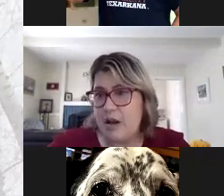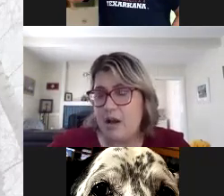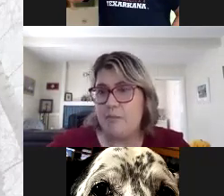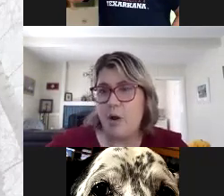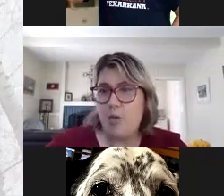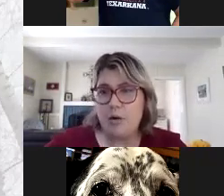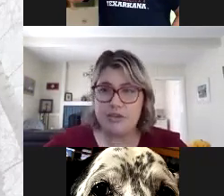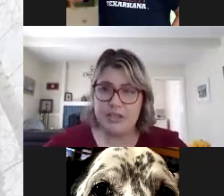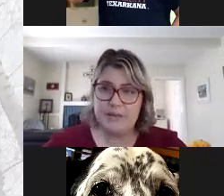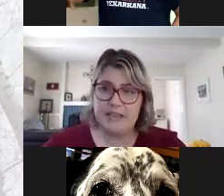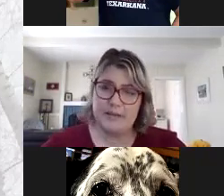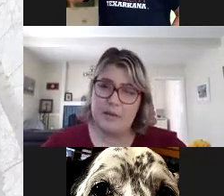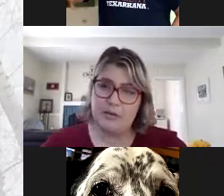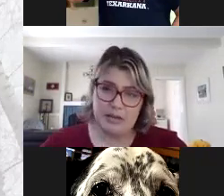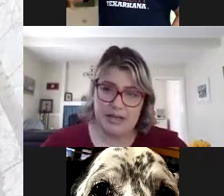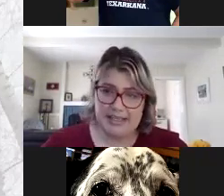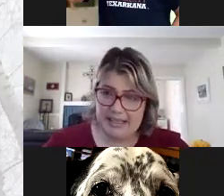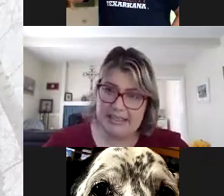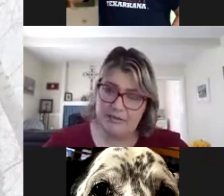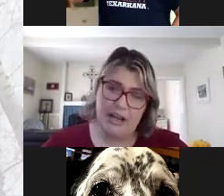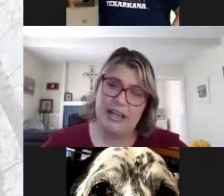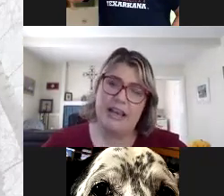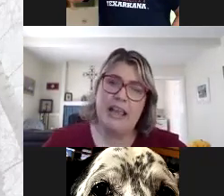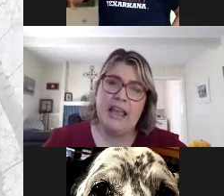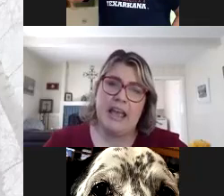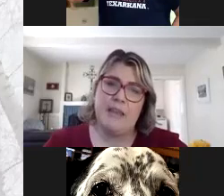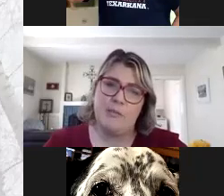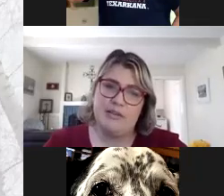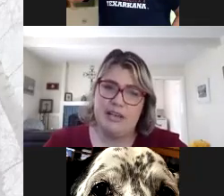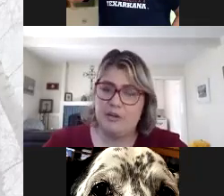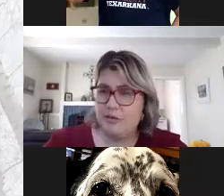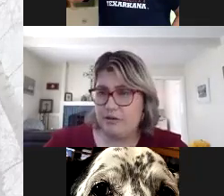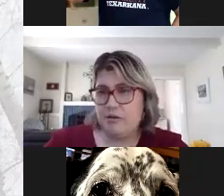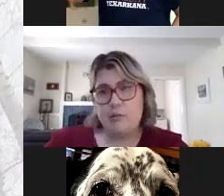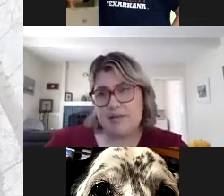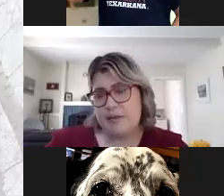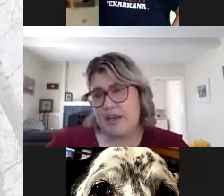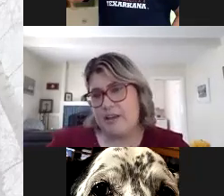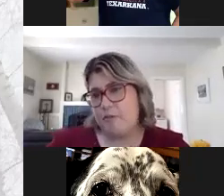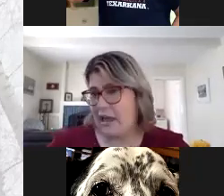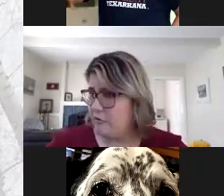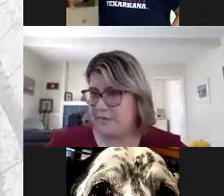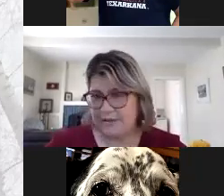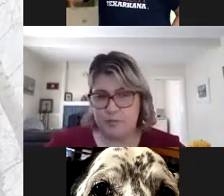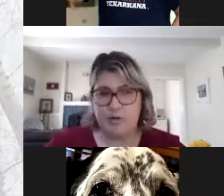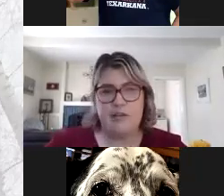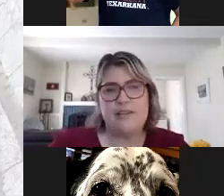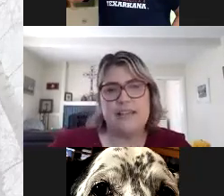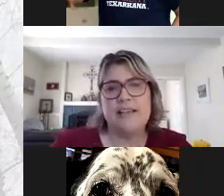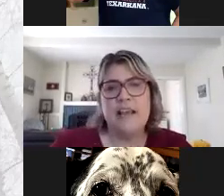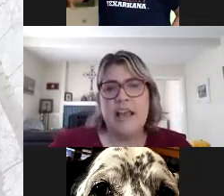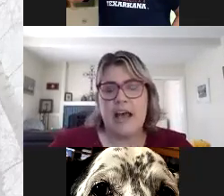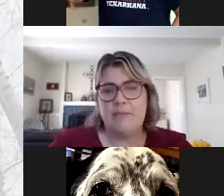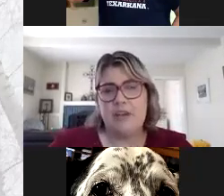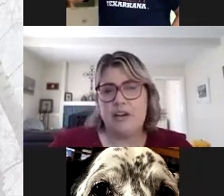to home ownership that some people in the United States have not yet had the opportunity to own their own home. So they have platforms and support for those